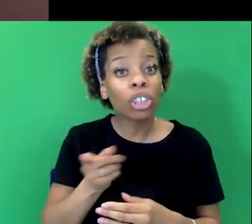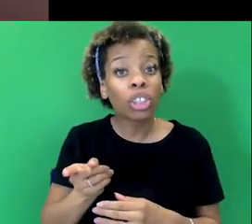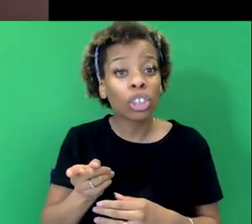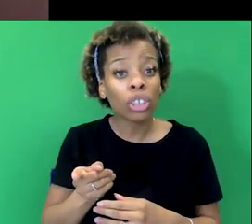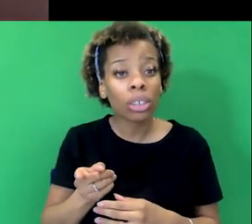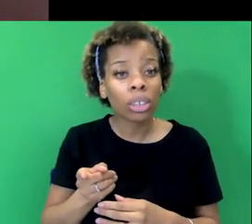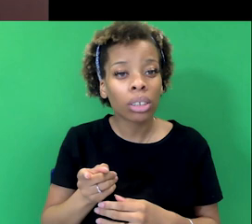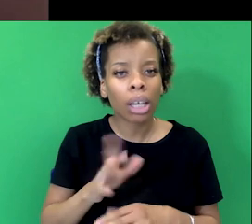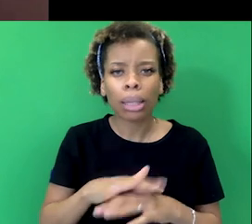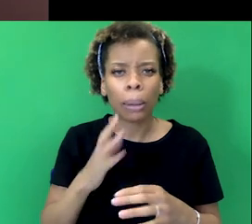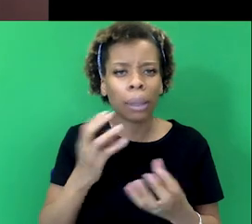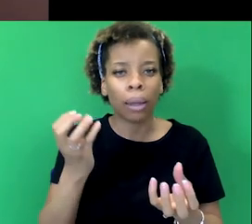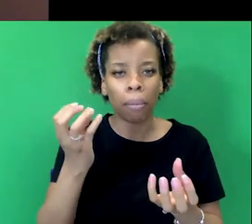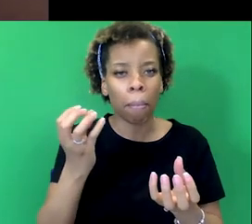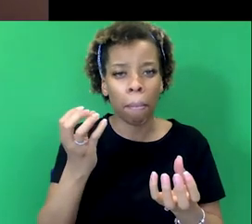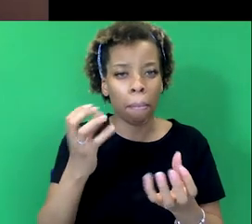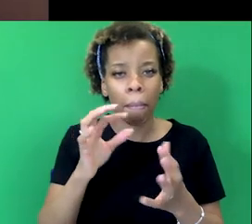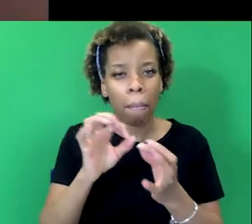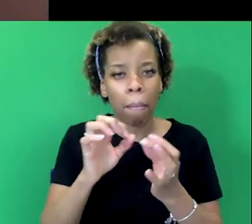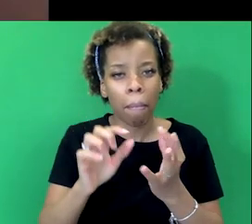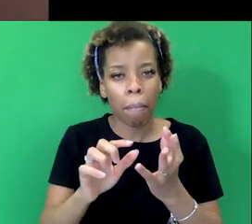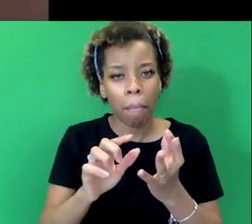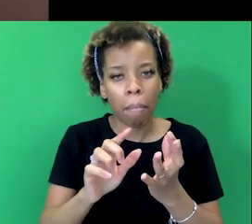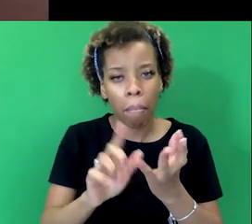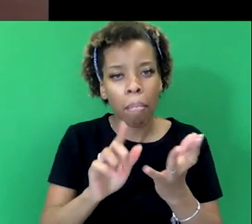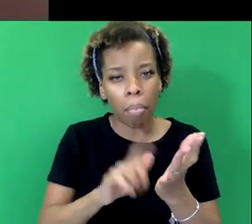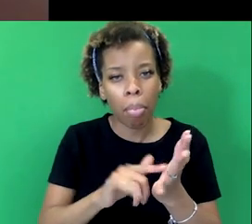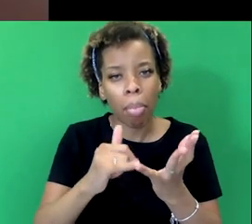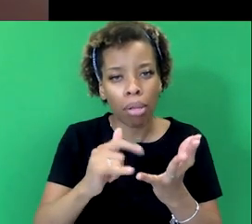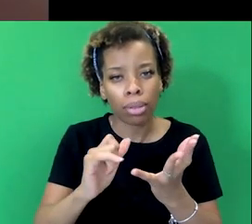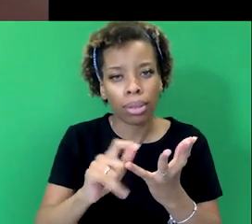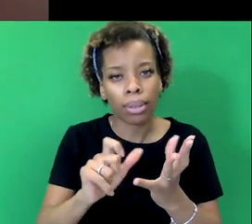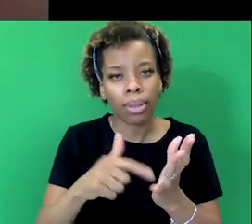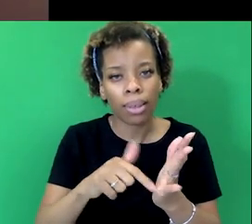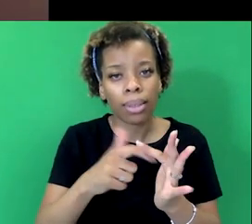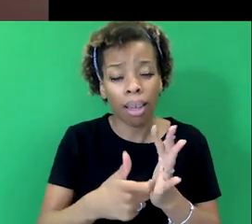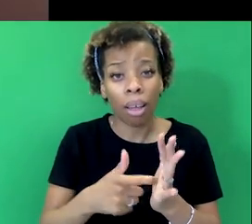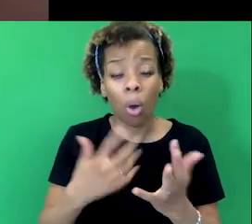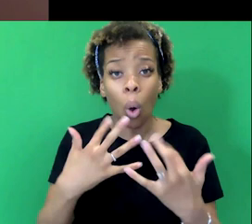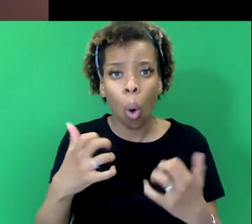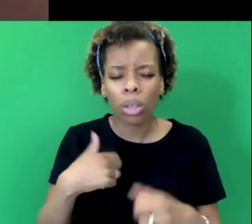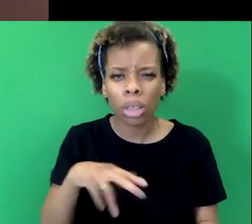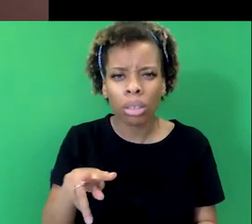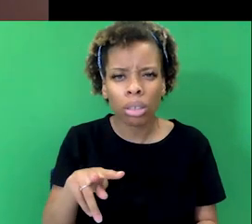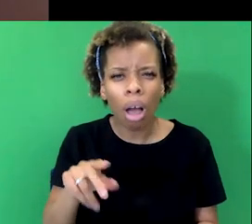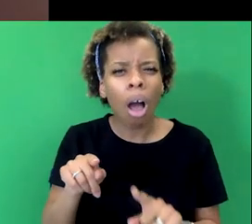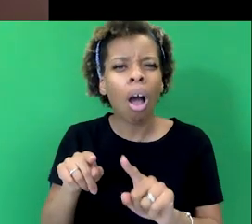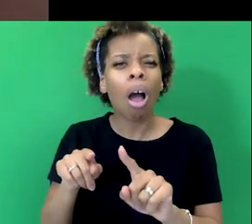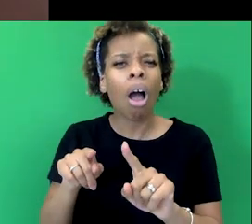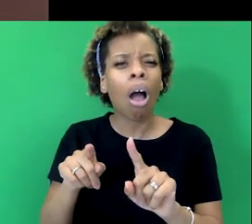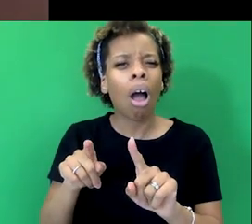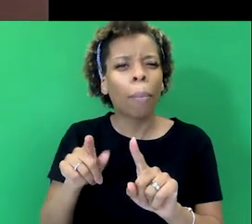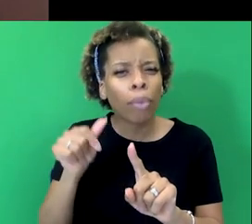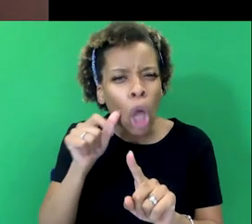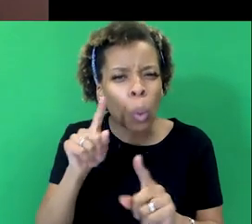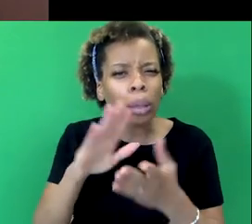know, what you think it might mean. But the audience will listen and think, I know what she's talking about, I think, but it's an authentic word.